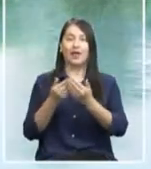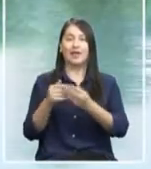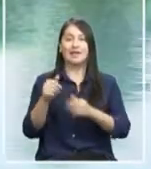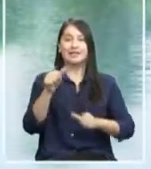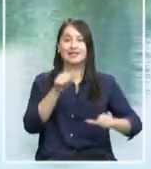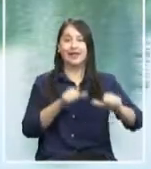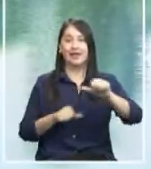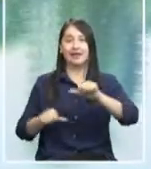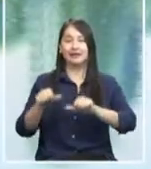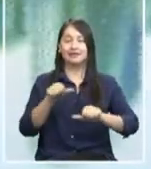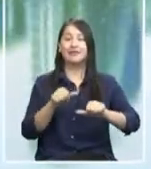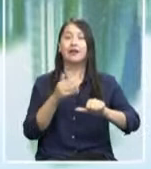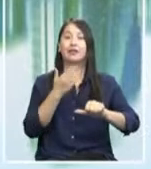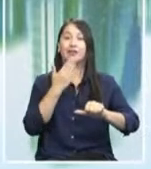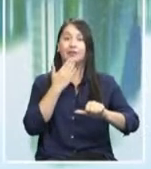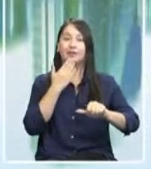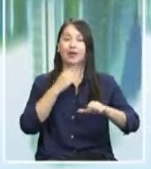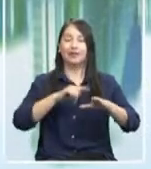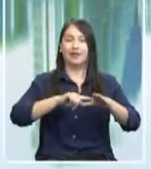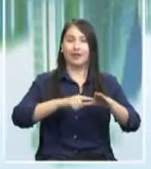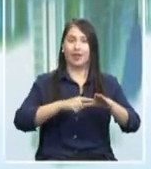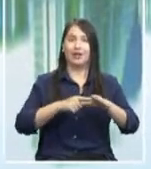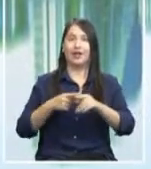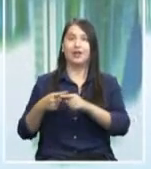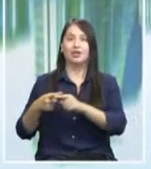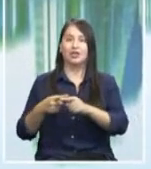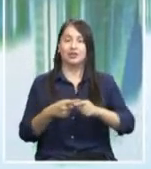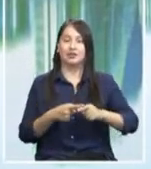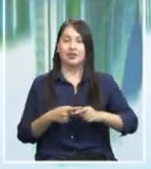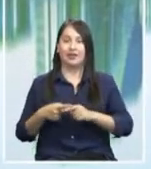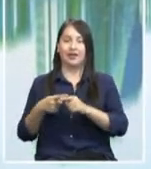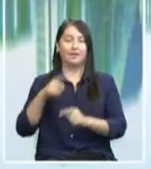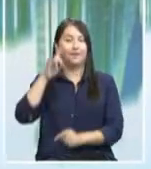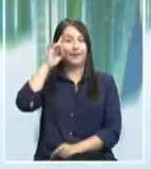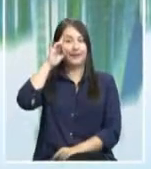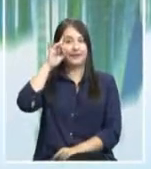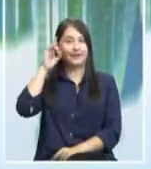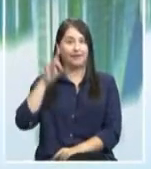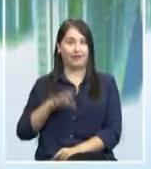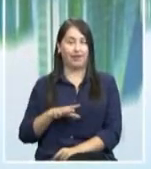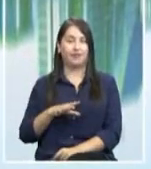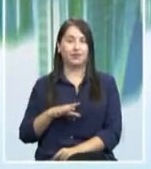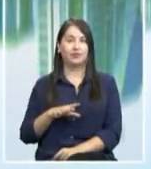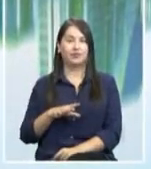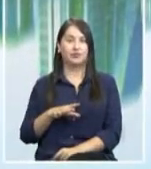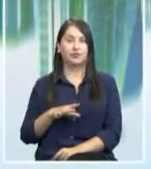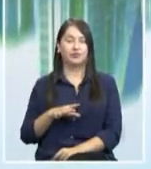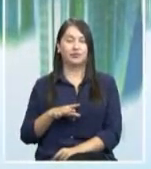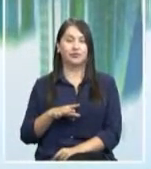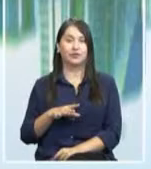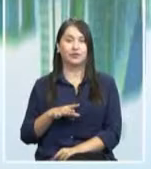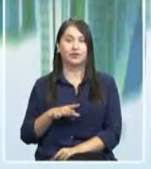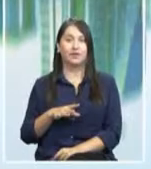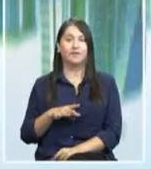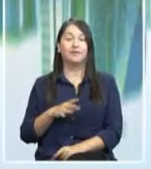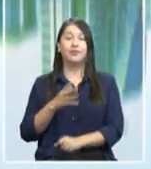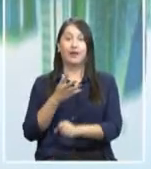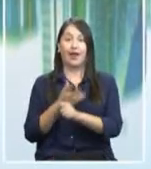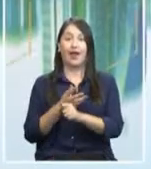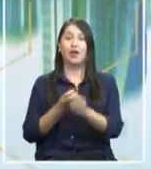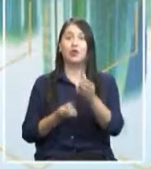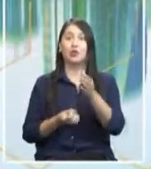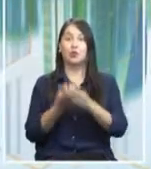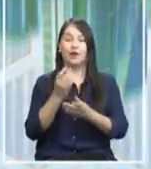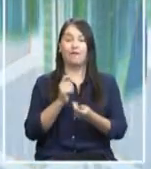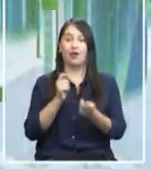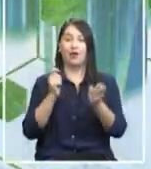are introducing all kinds of changes into the human journey, but also providing us with some of the tools that we may need for